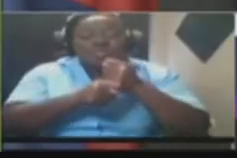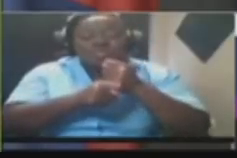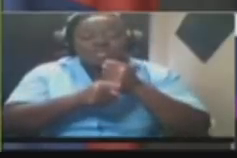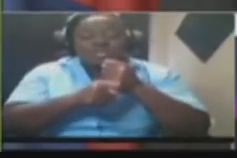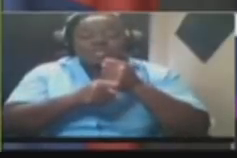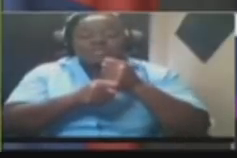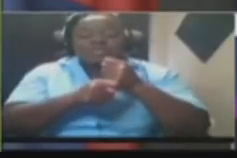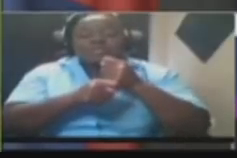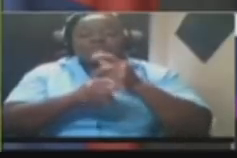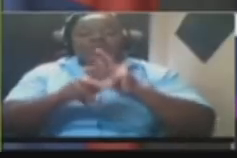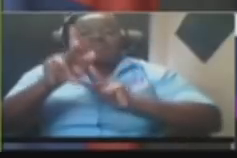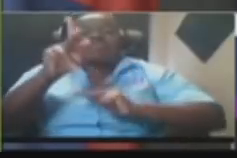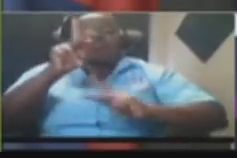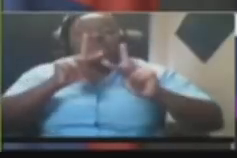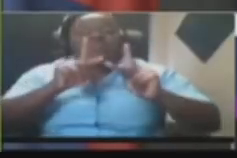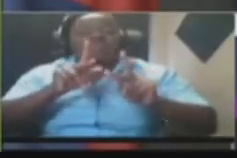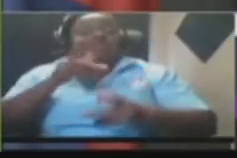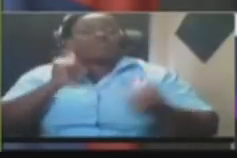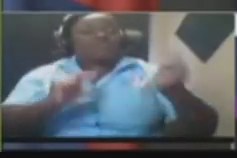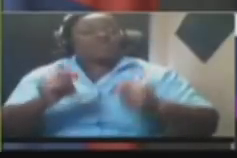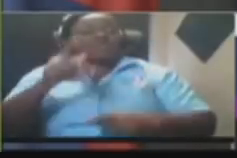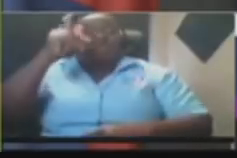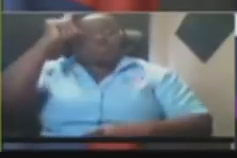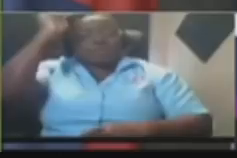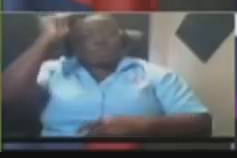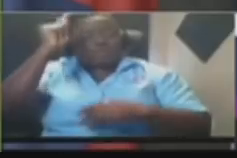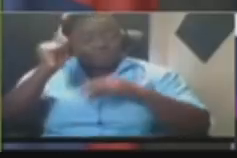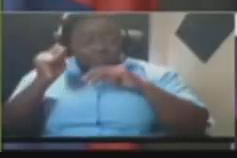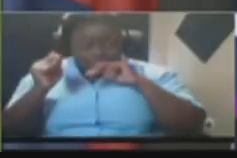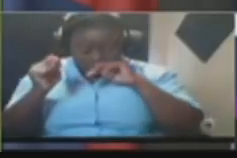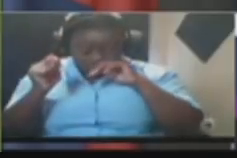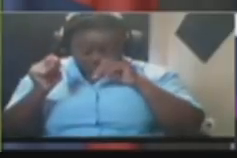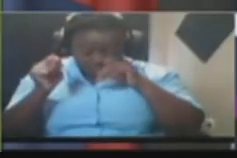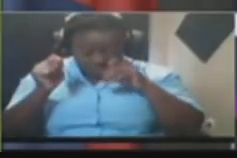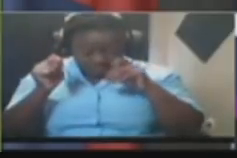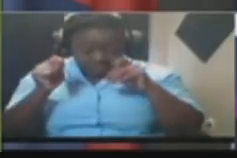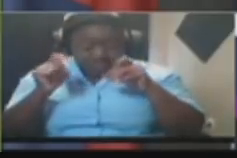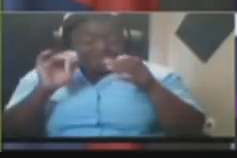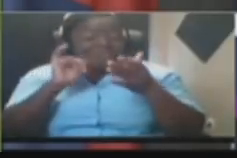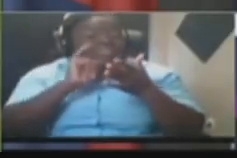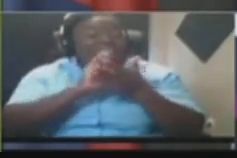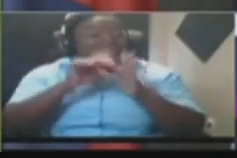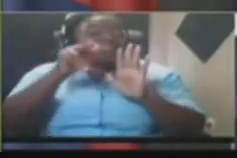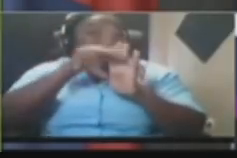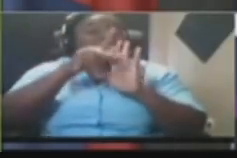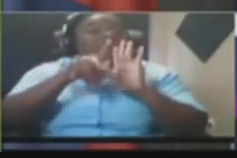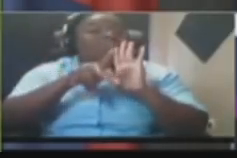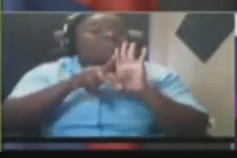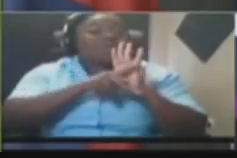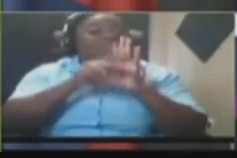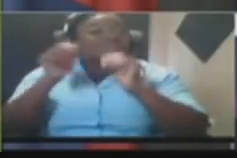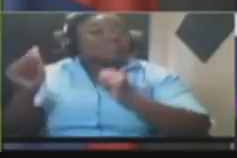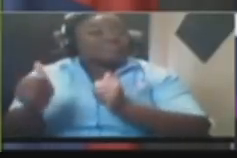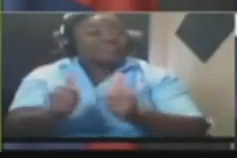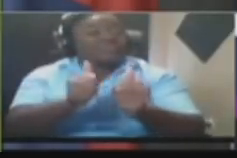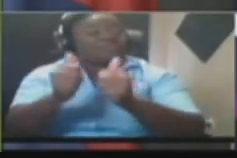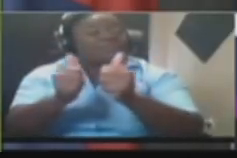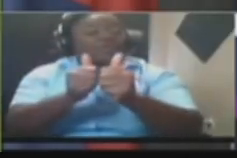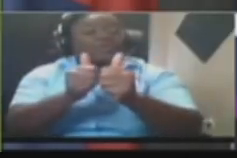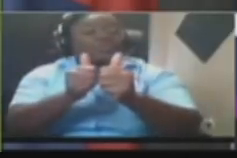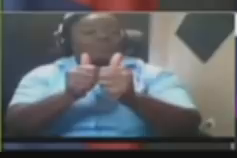of the people of Trinidad and Tobago. And that has been the policy that we have followed. We have